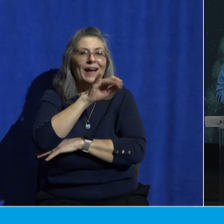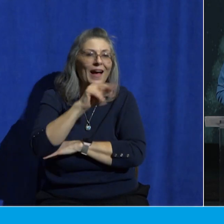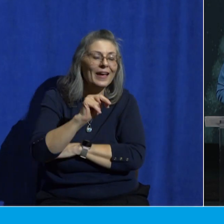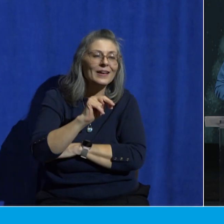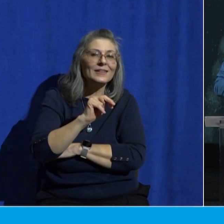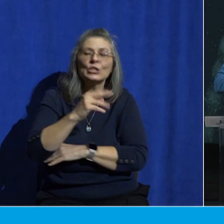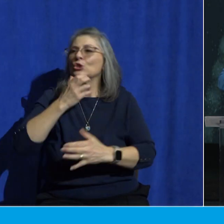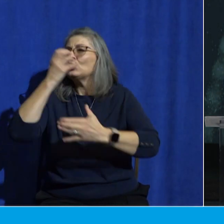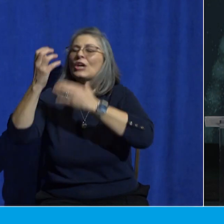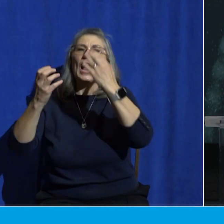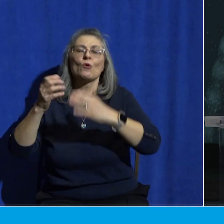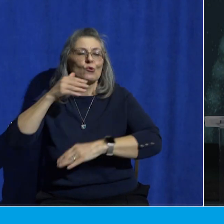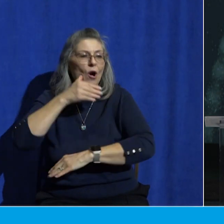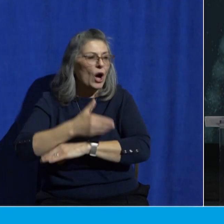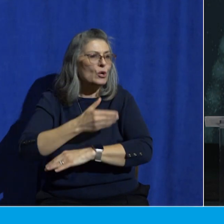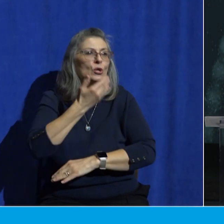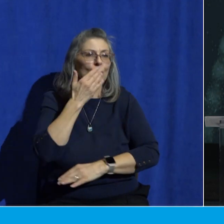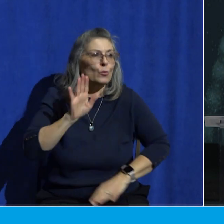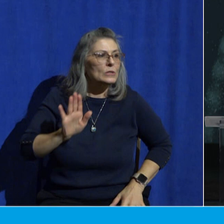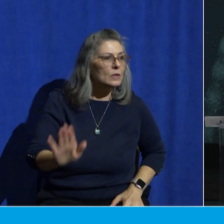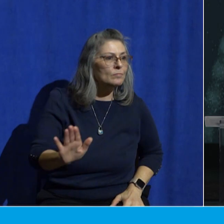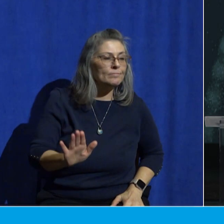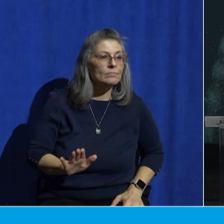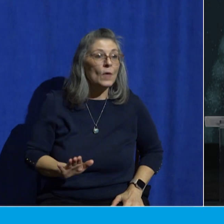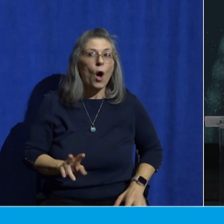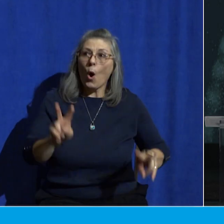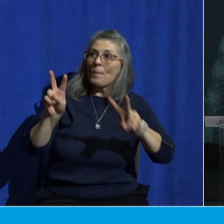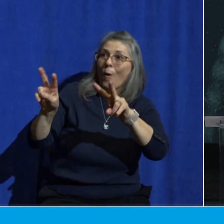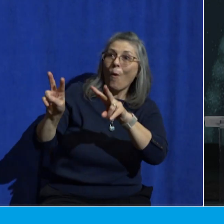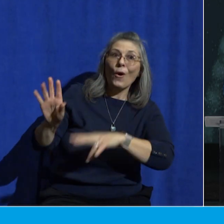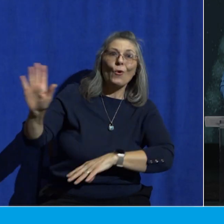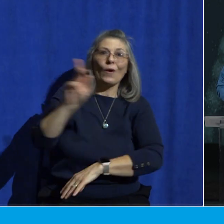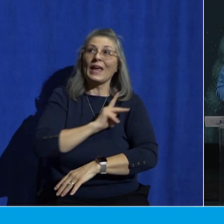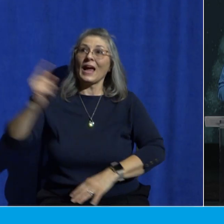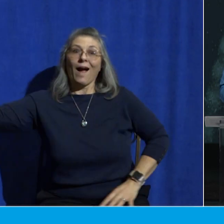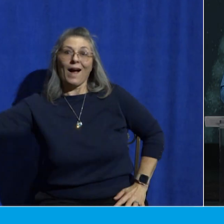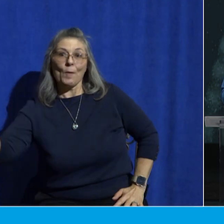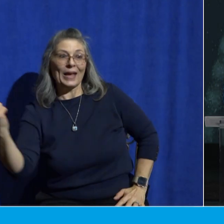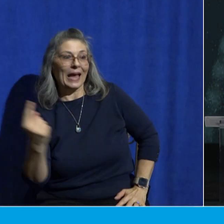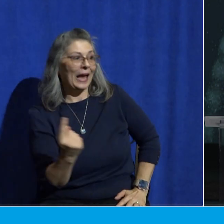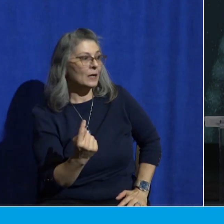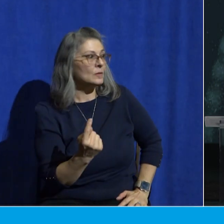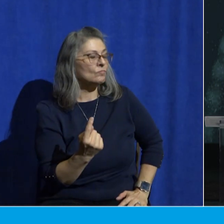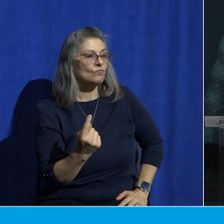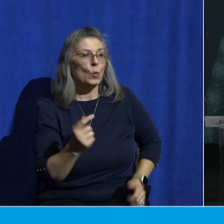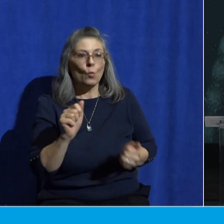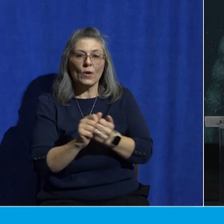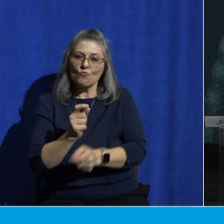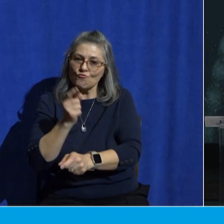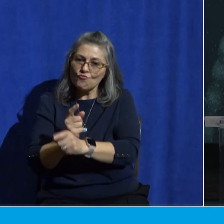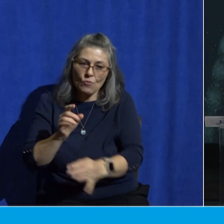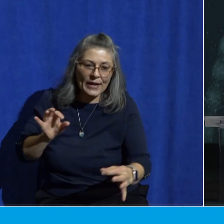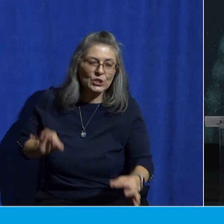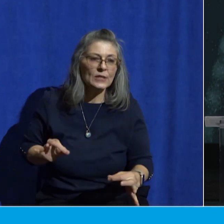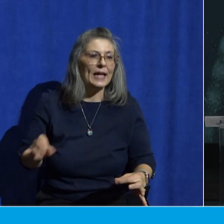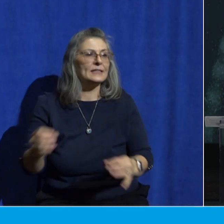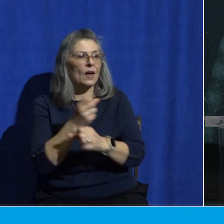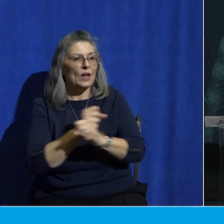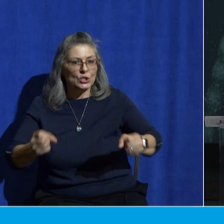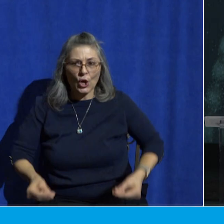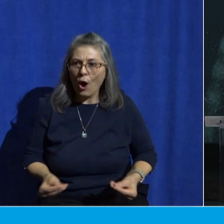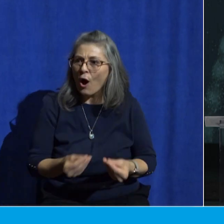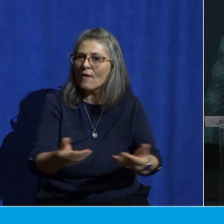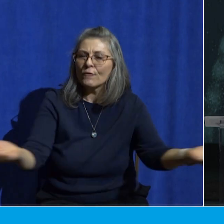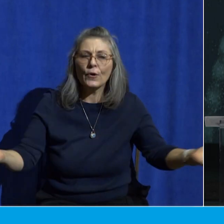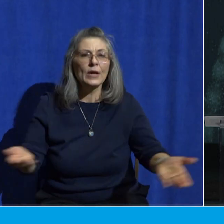daughter of Jerusalem. Behold, your king is coming to you. Righteous and having salvation is he, humble and mounted on a donkey,